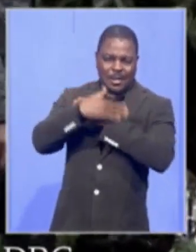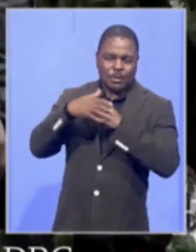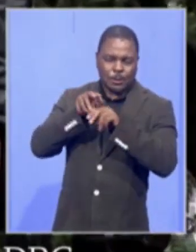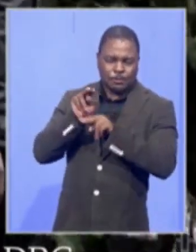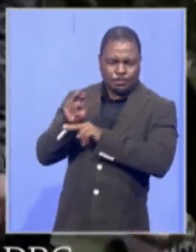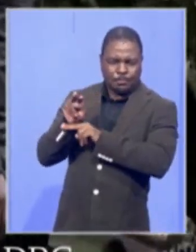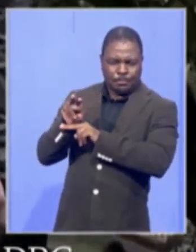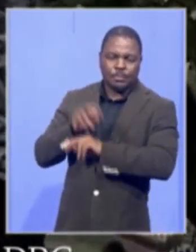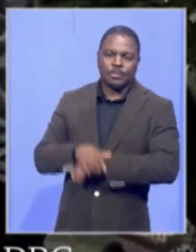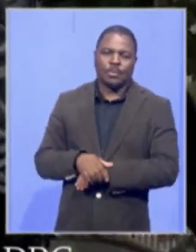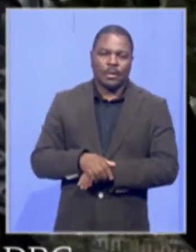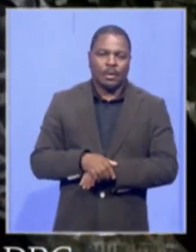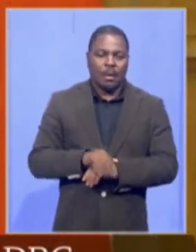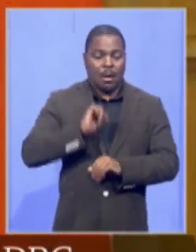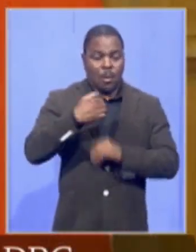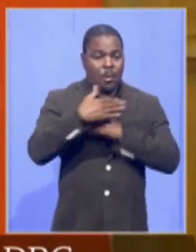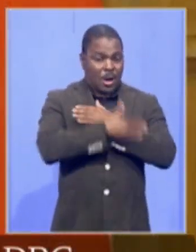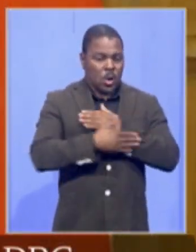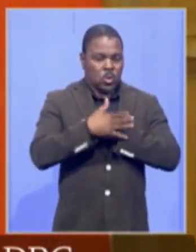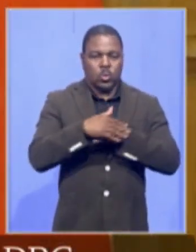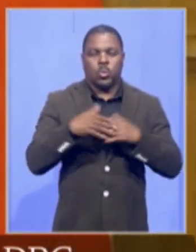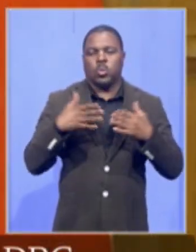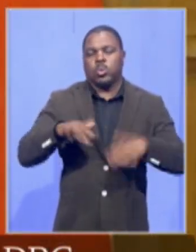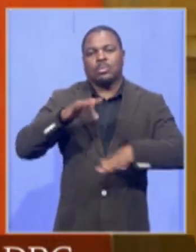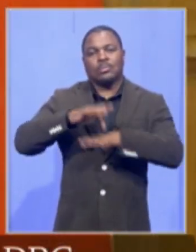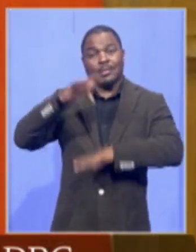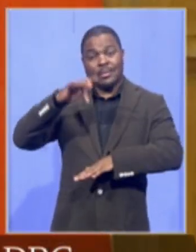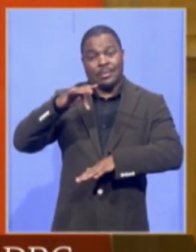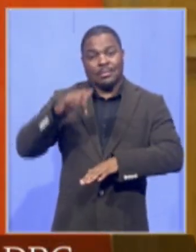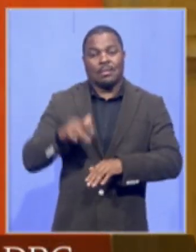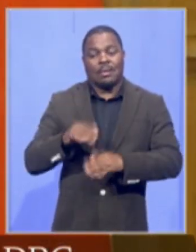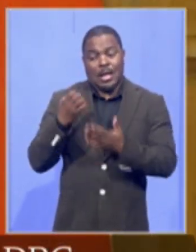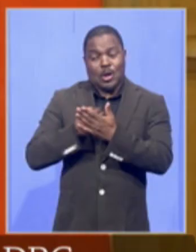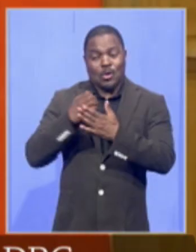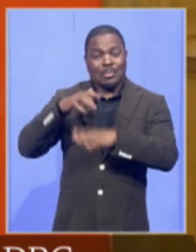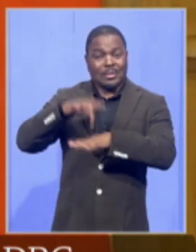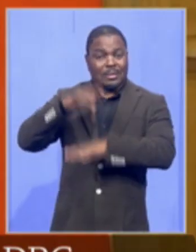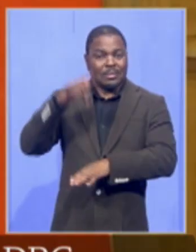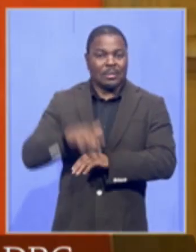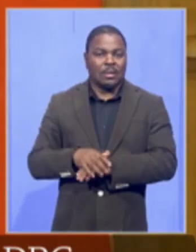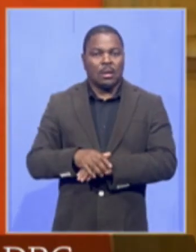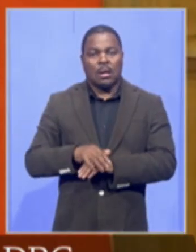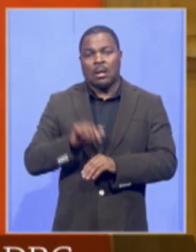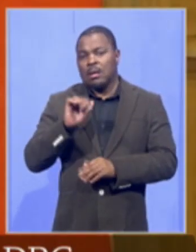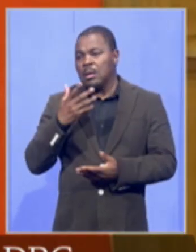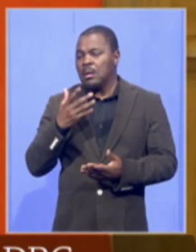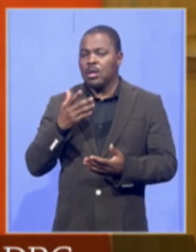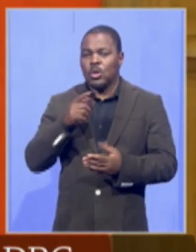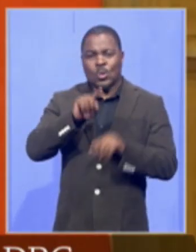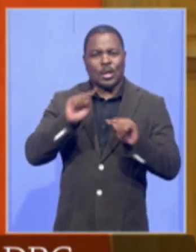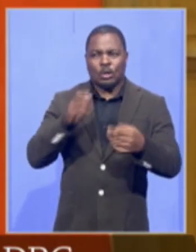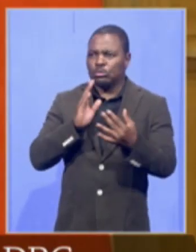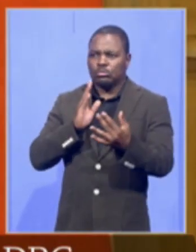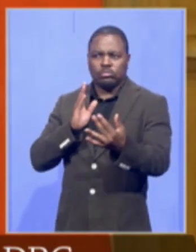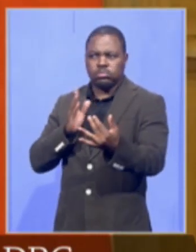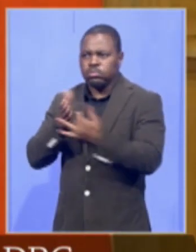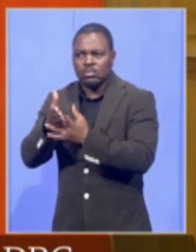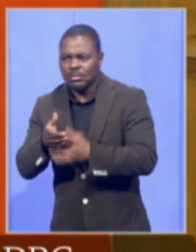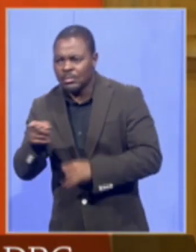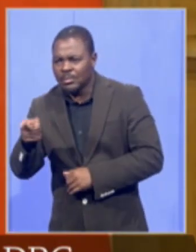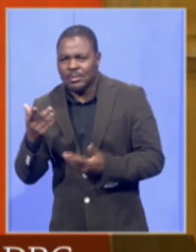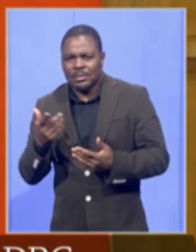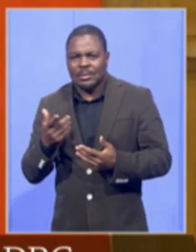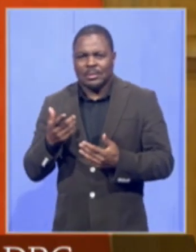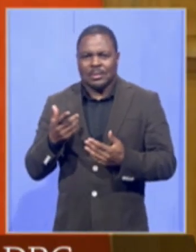Our countries are very fragile, our economies are very fragile. You just don't interfere so much on something